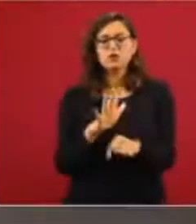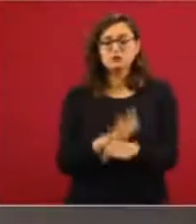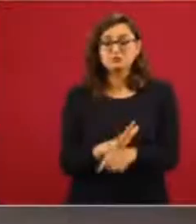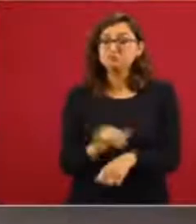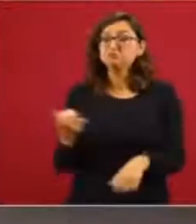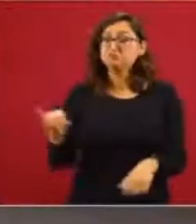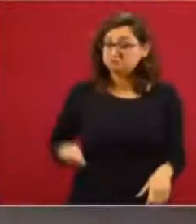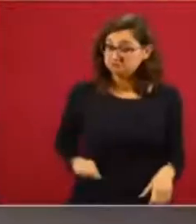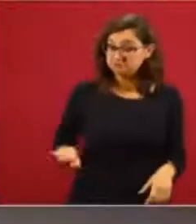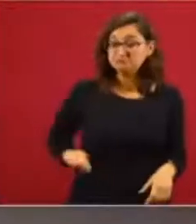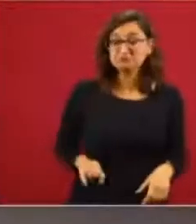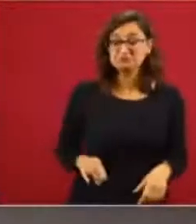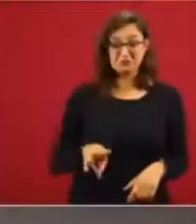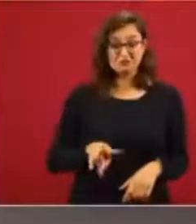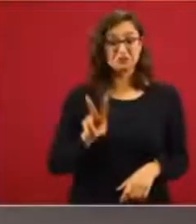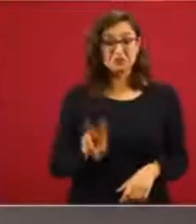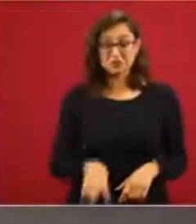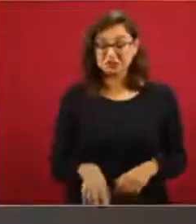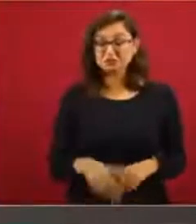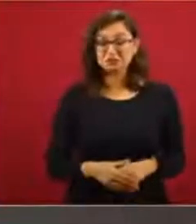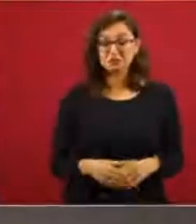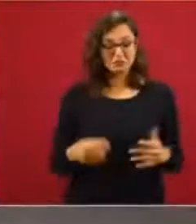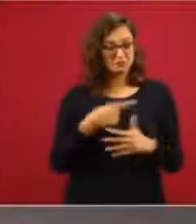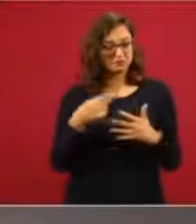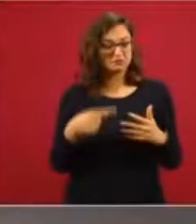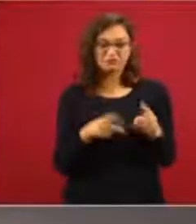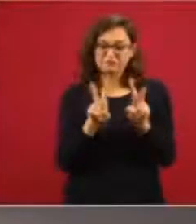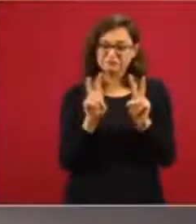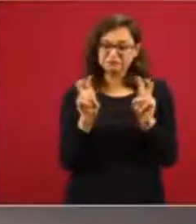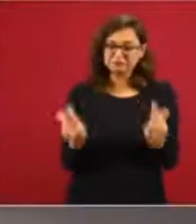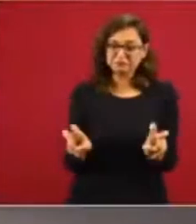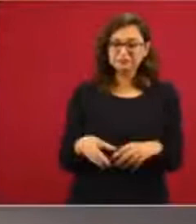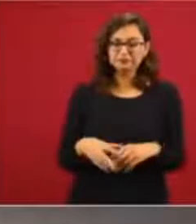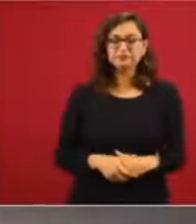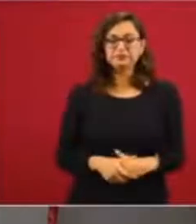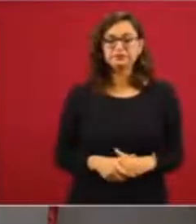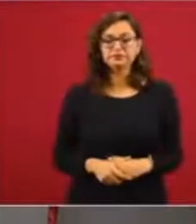La verdad, todo este asunto.